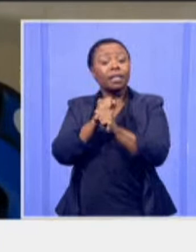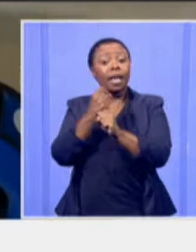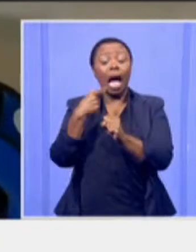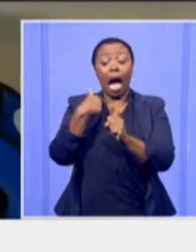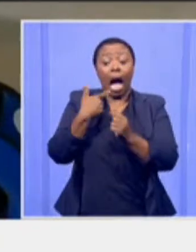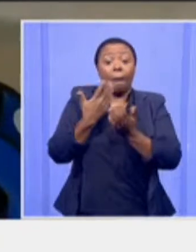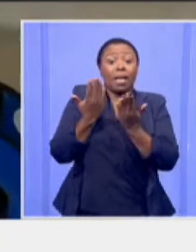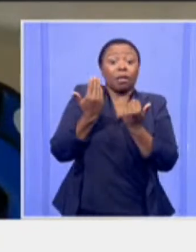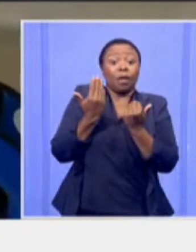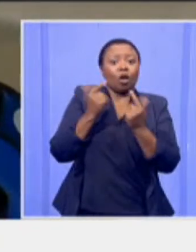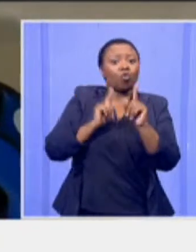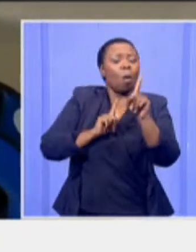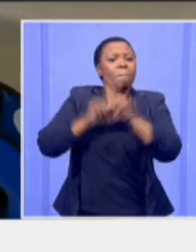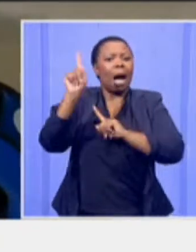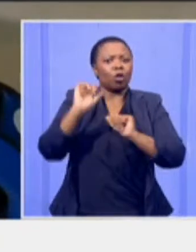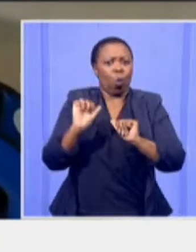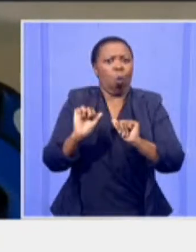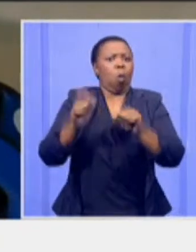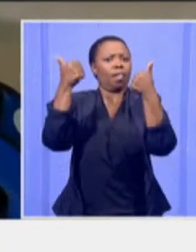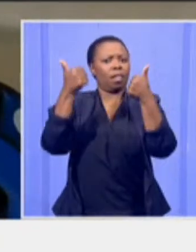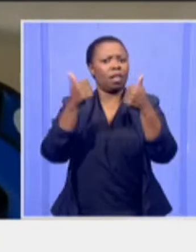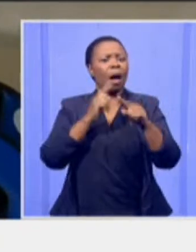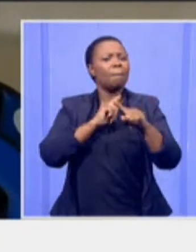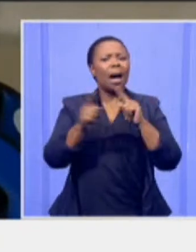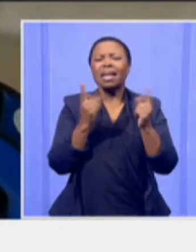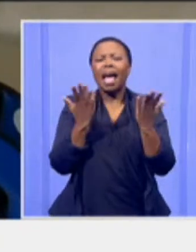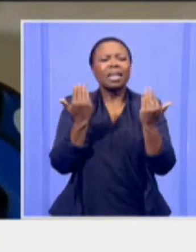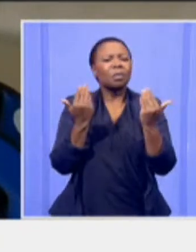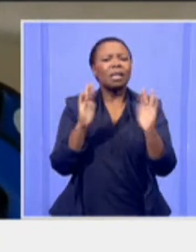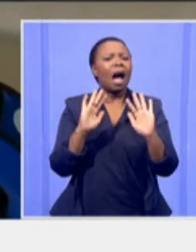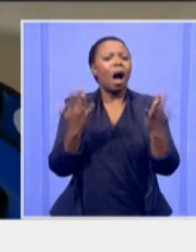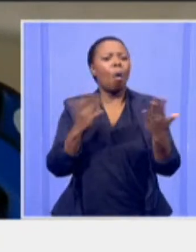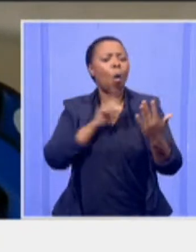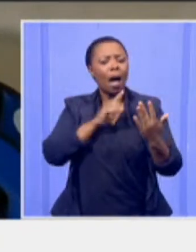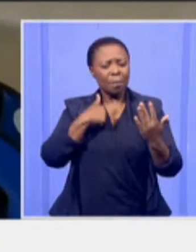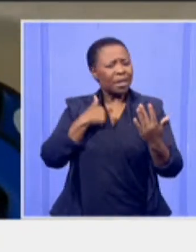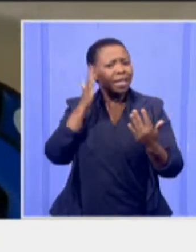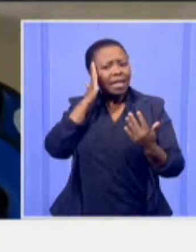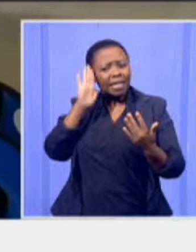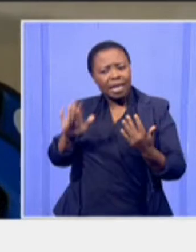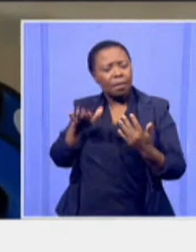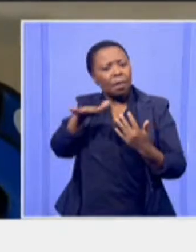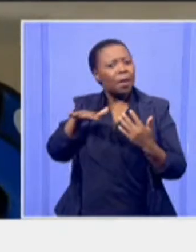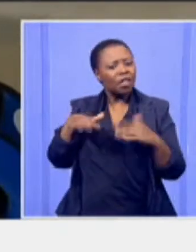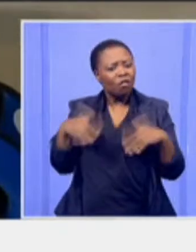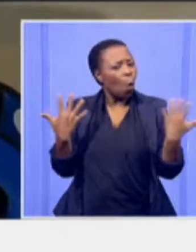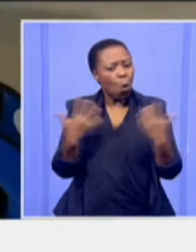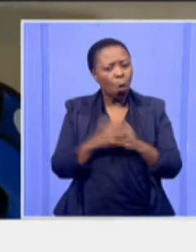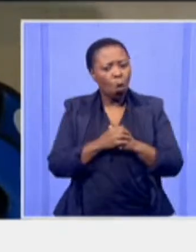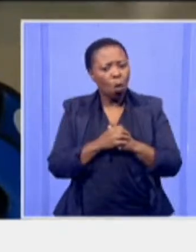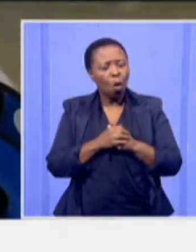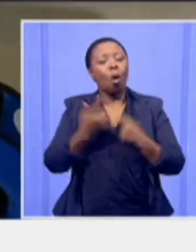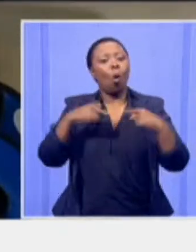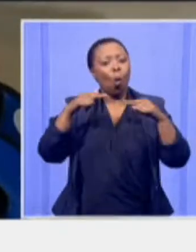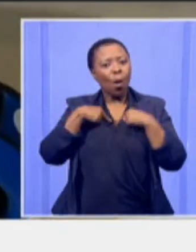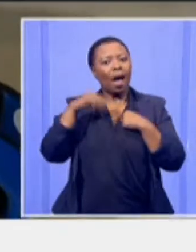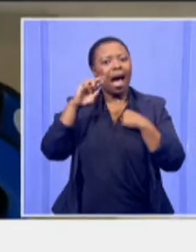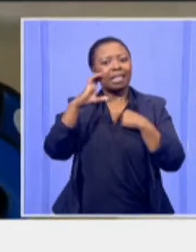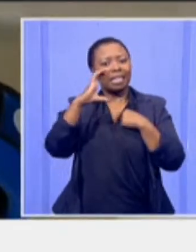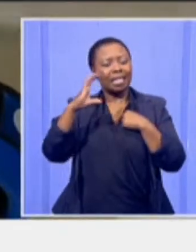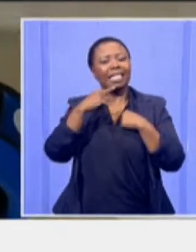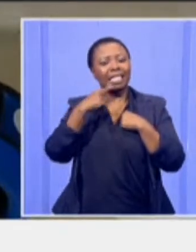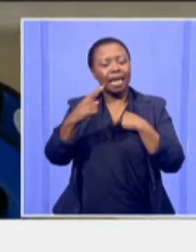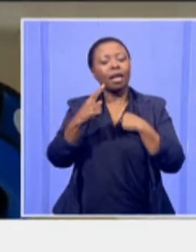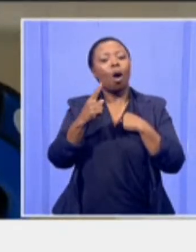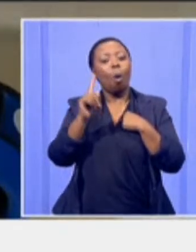But how do you pass very well when you don't have a place to sleep? Hence, as an SRC, we are saying, give us 1,000